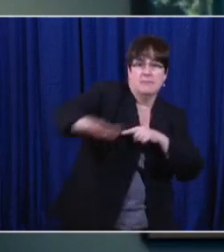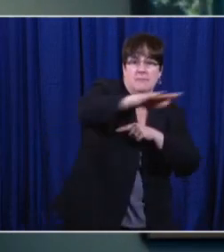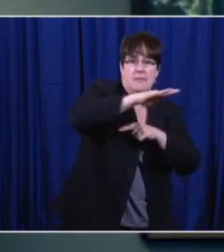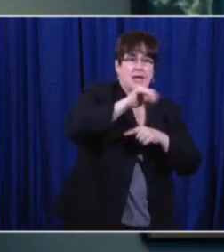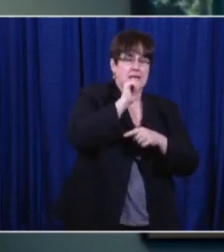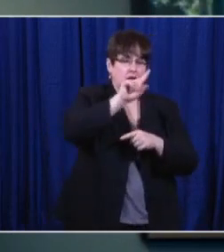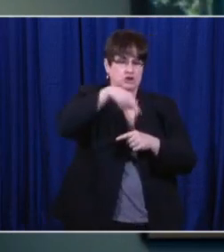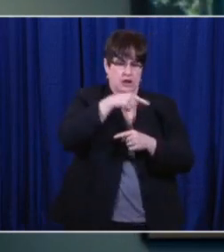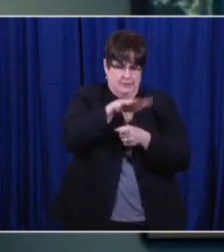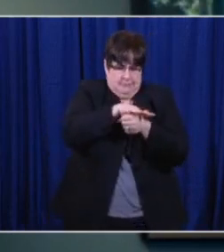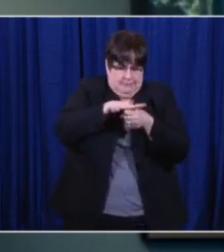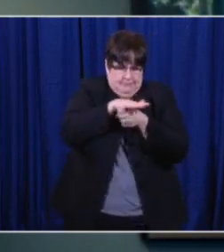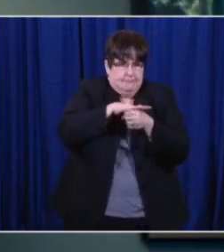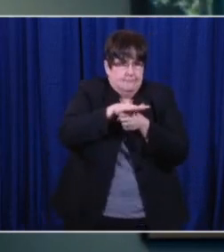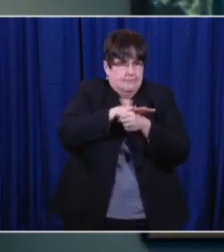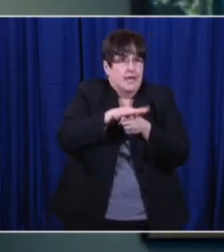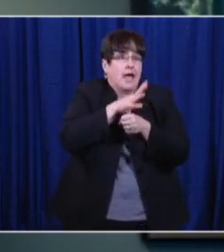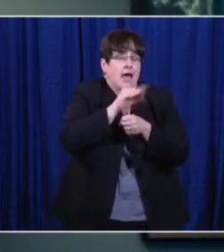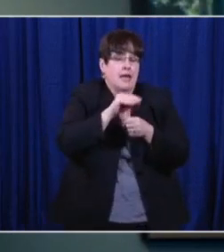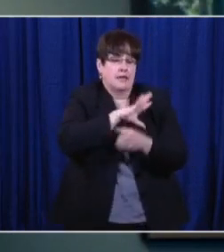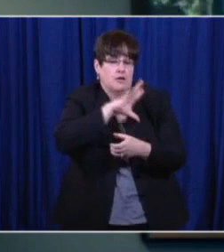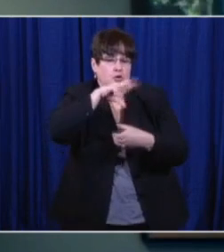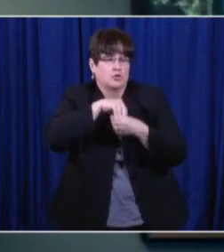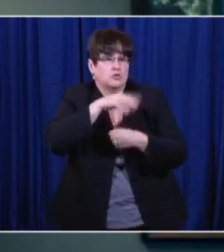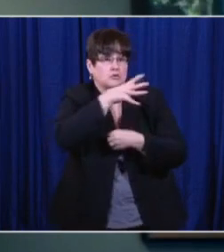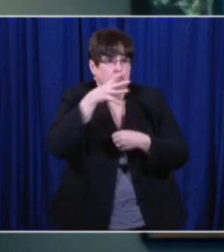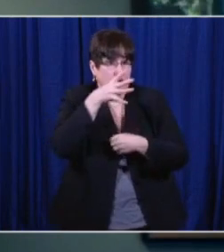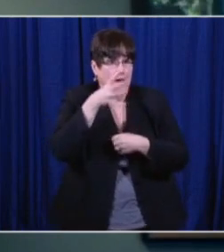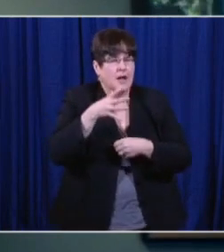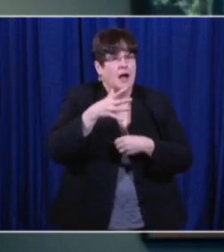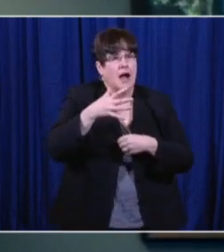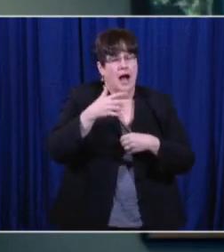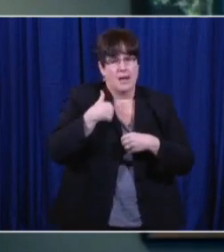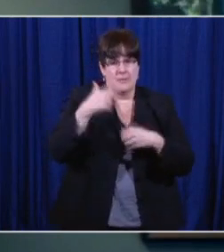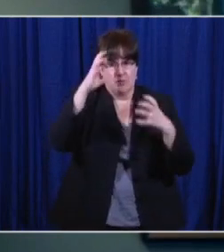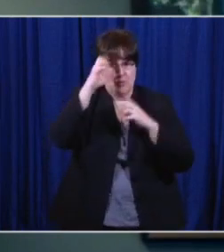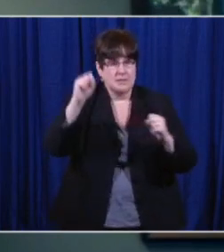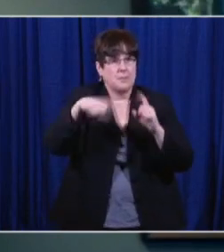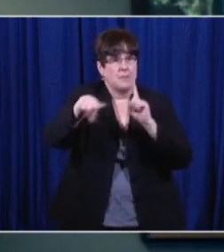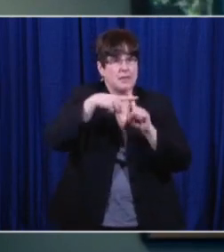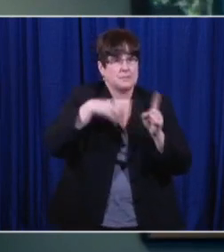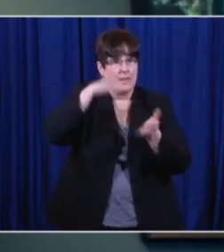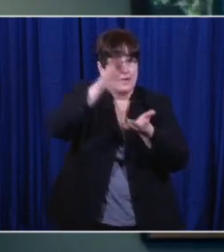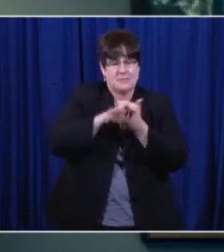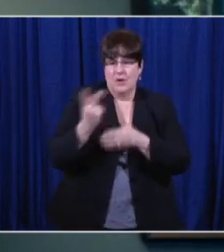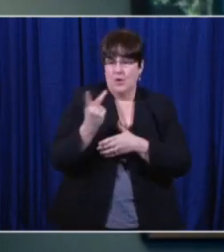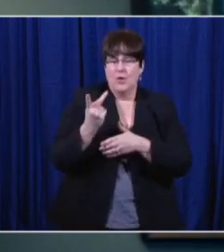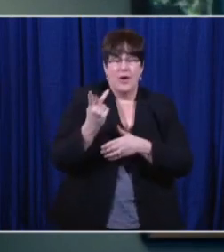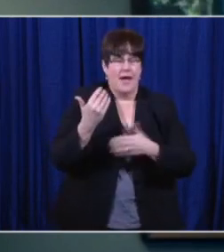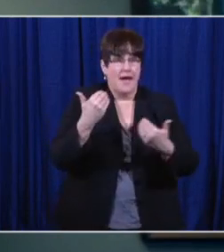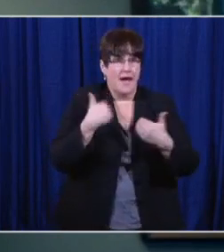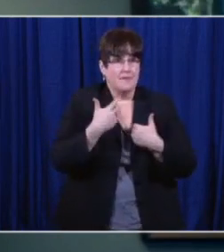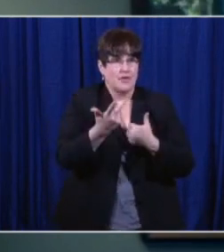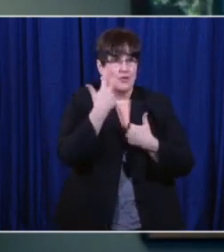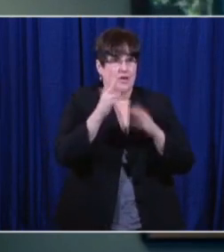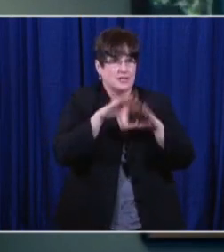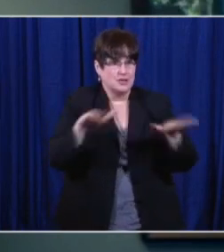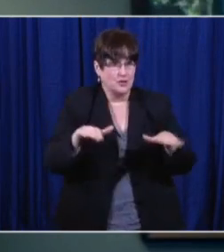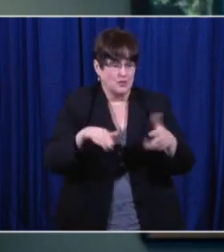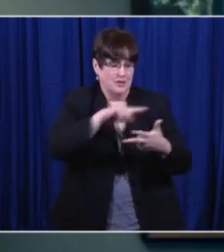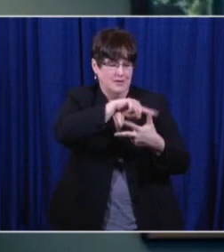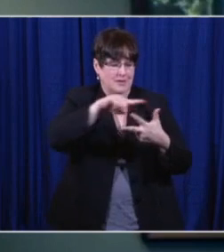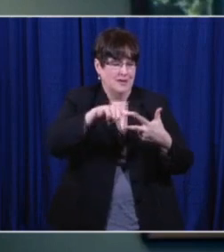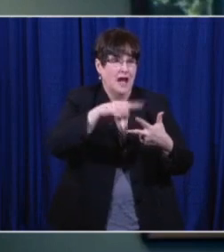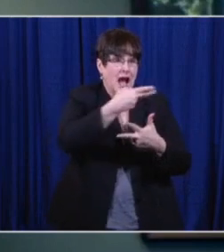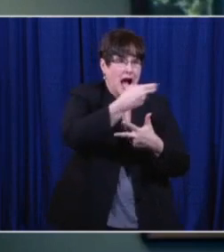lean on. In addition to being a hospital president, my husband and I have 3 children, 2 high schoolers and 1 middle schooler, and you